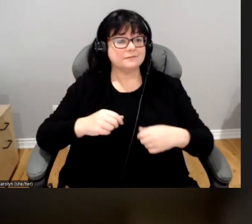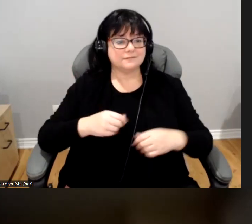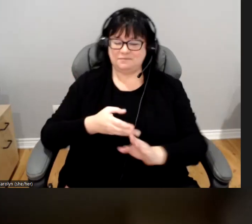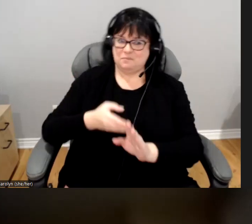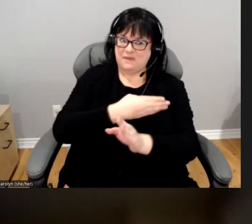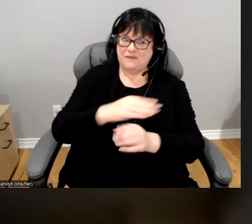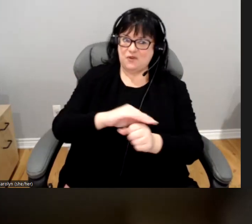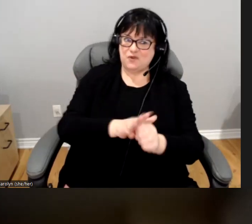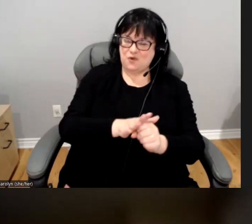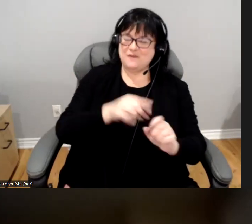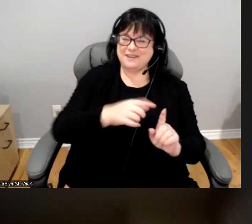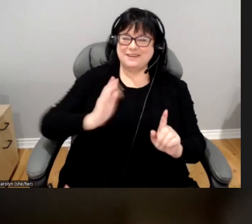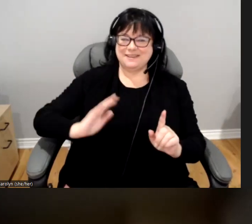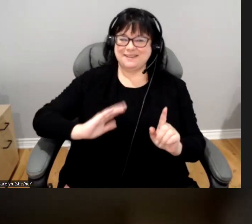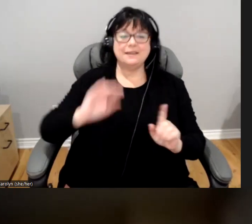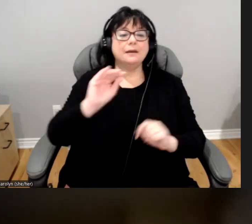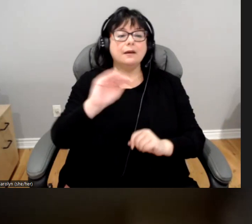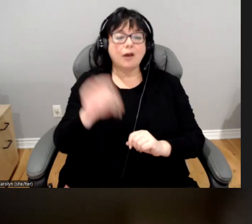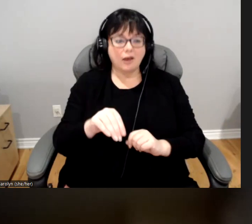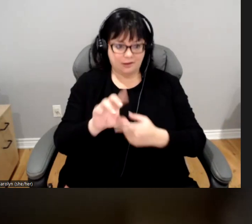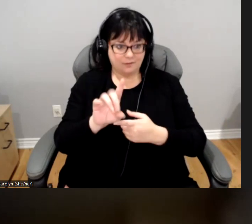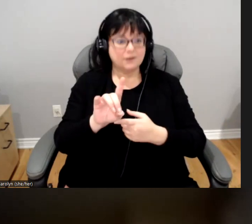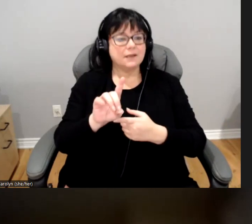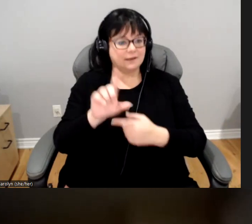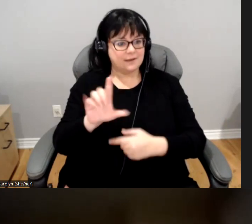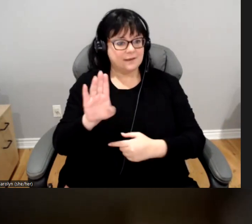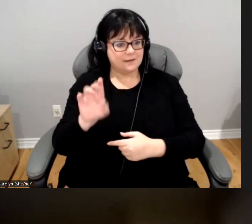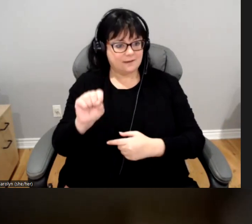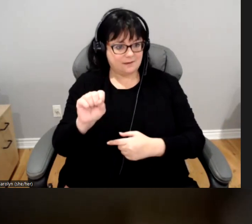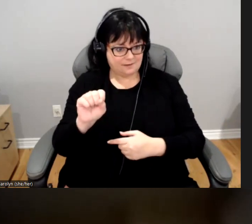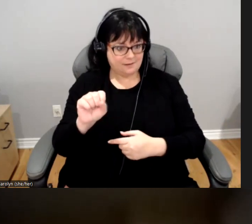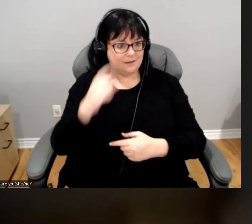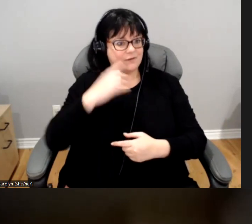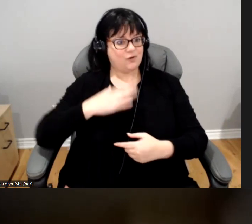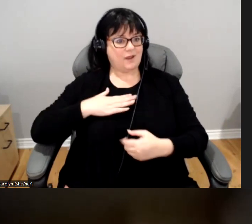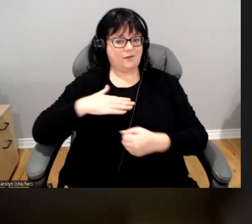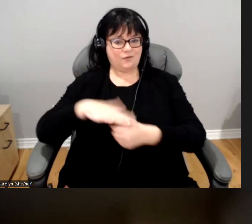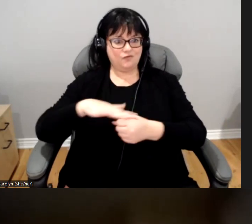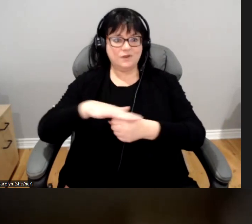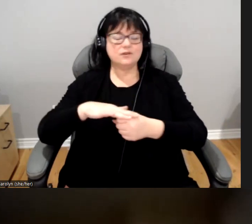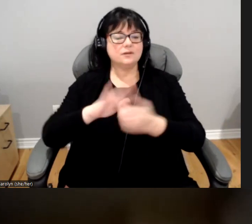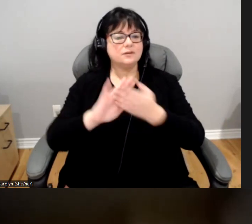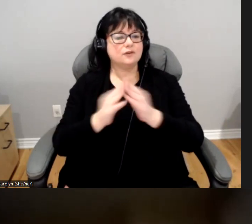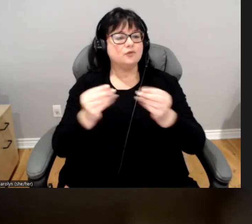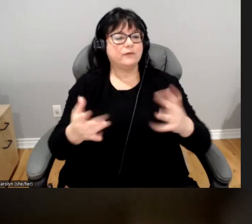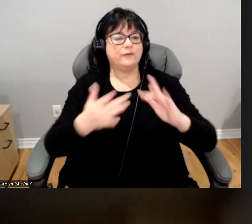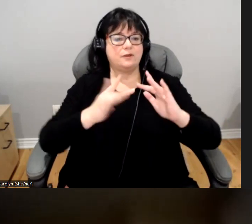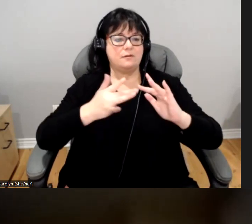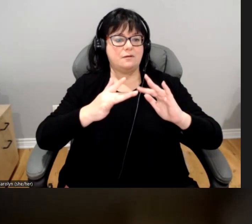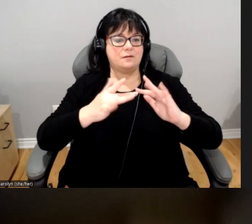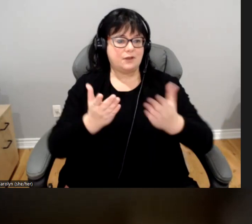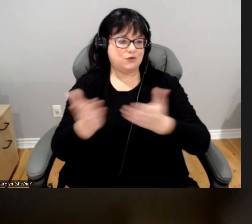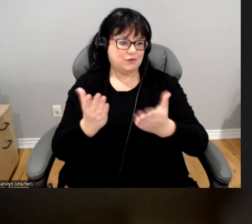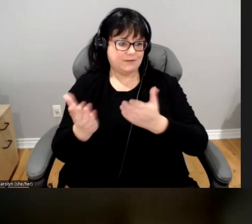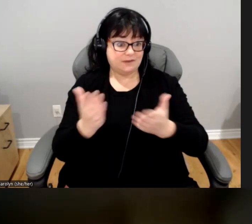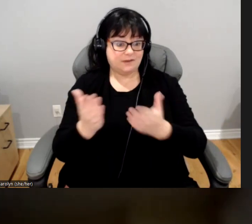Ottawa program actually helped us out by becoming the LBS program for our region digitally, which was great.